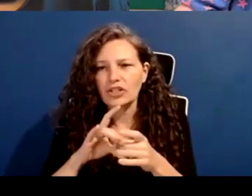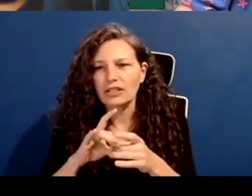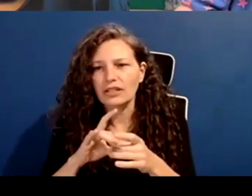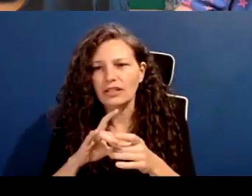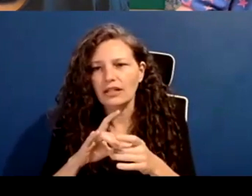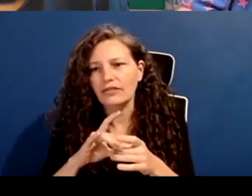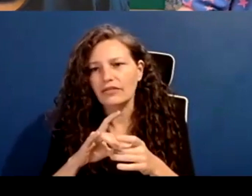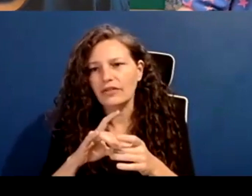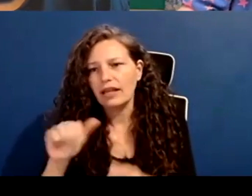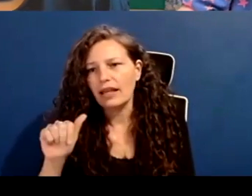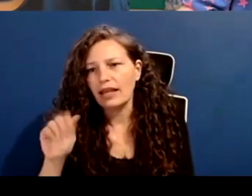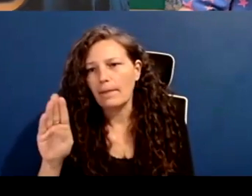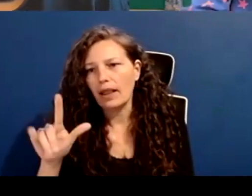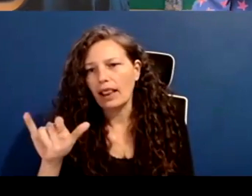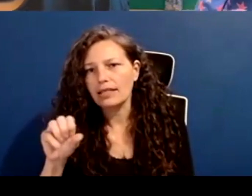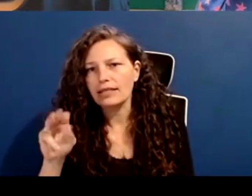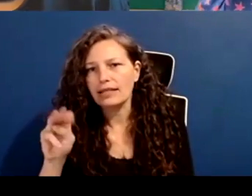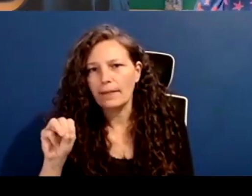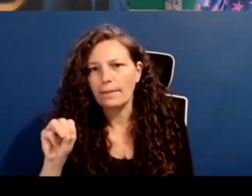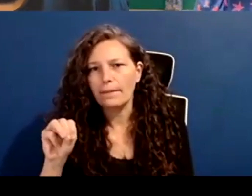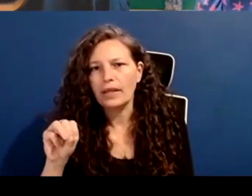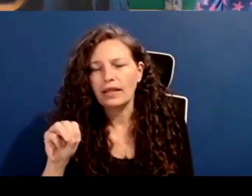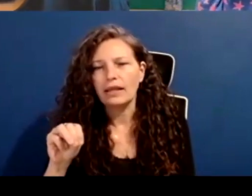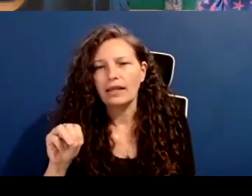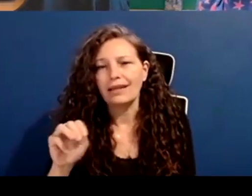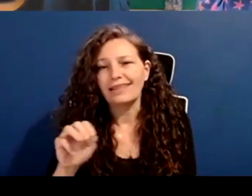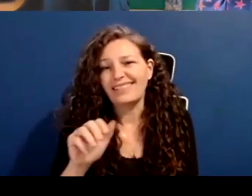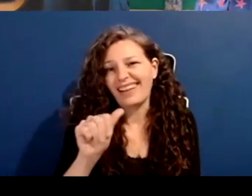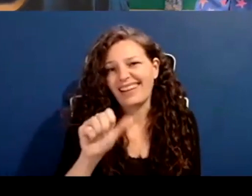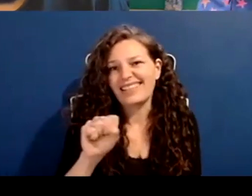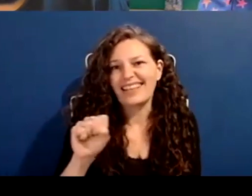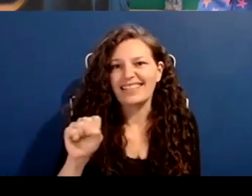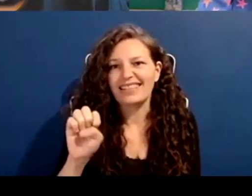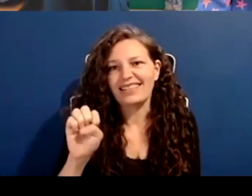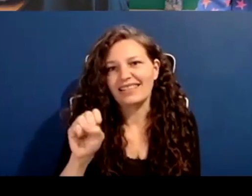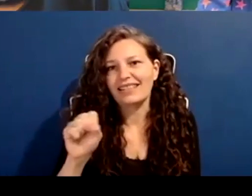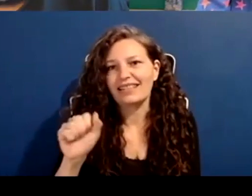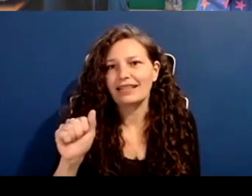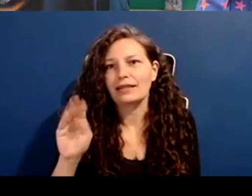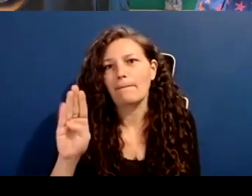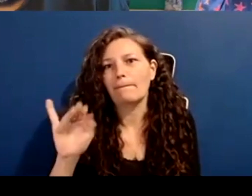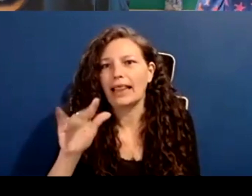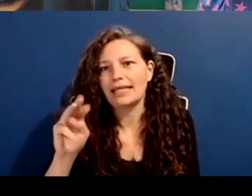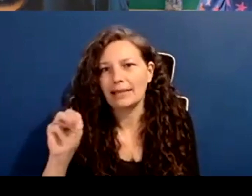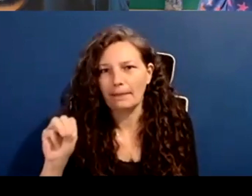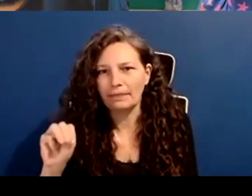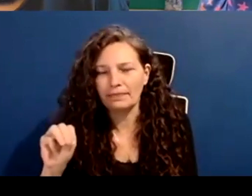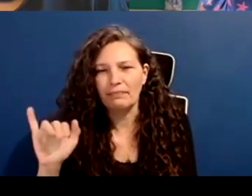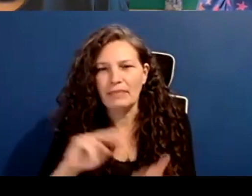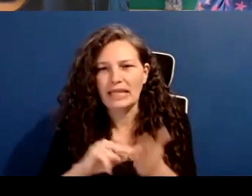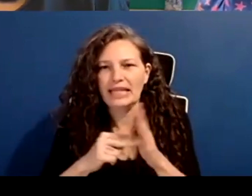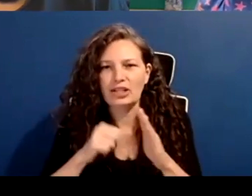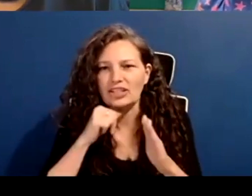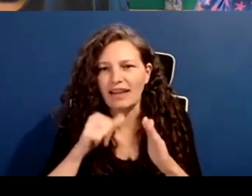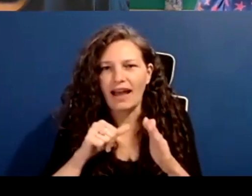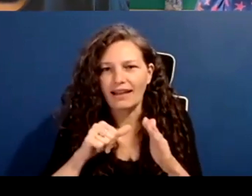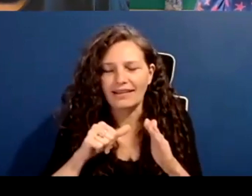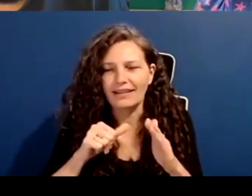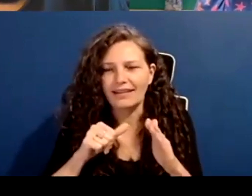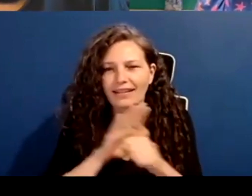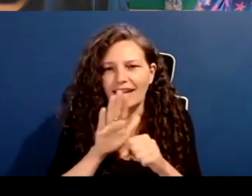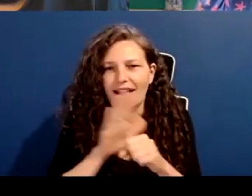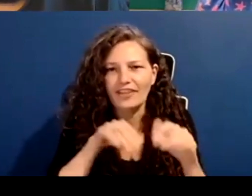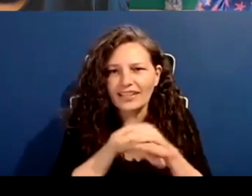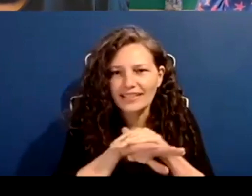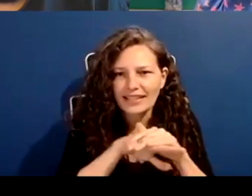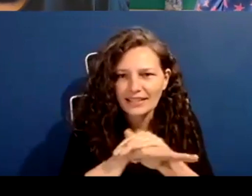the connection between asserting that certain communities are not trying hard enough. And you see that